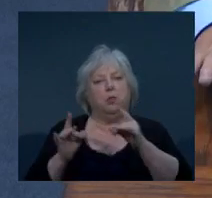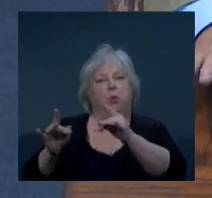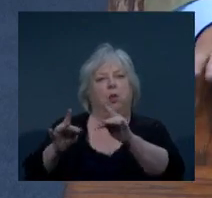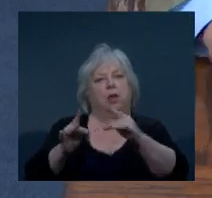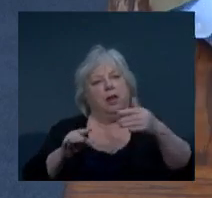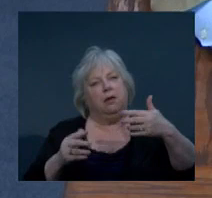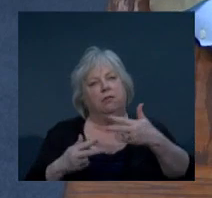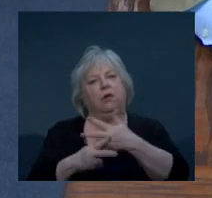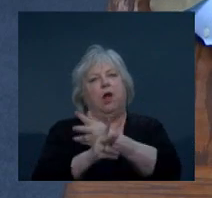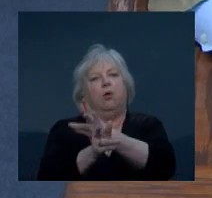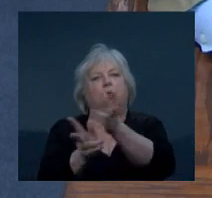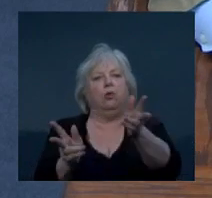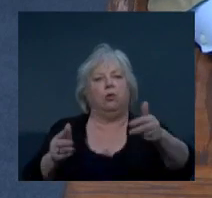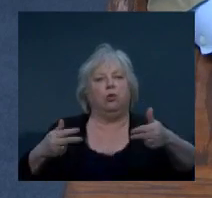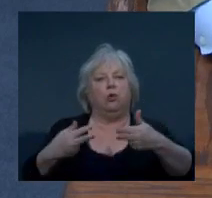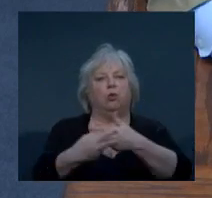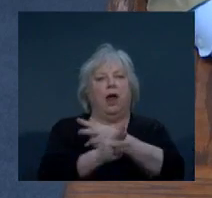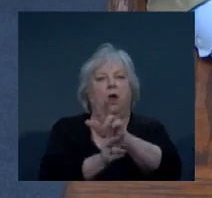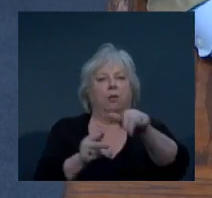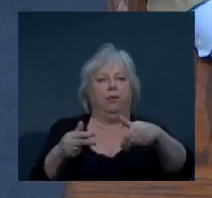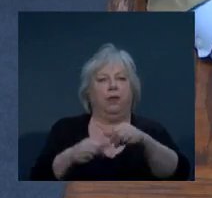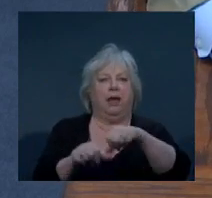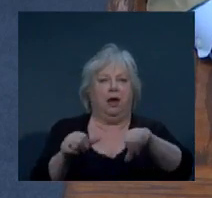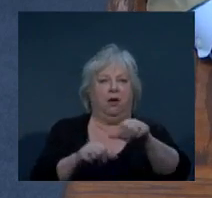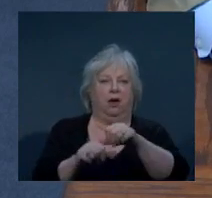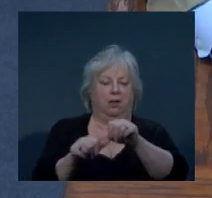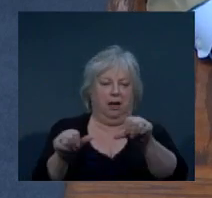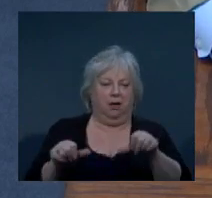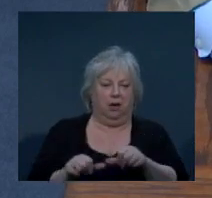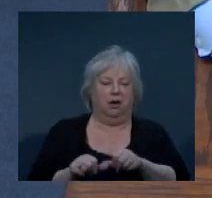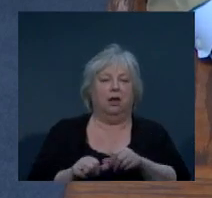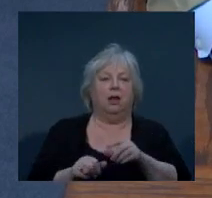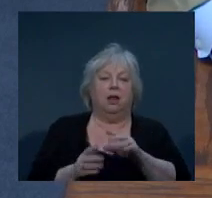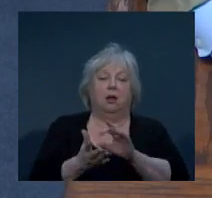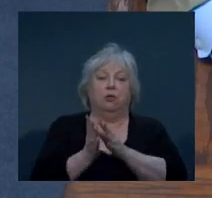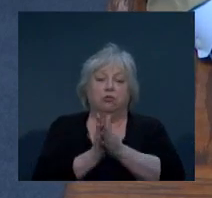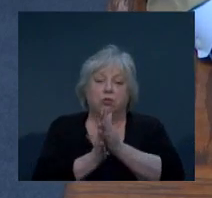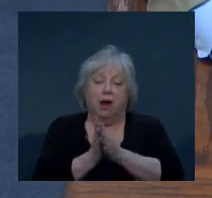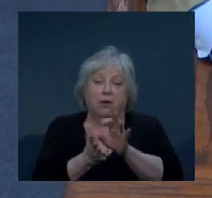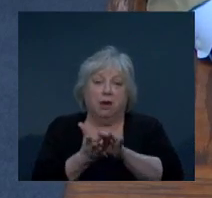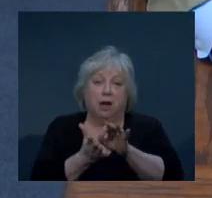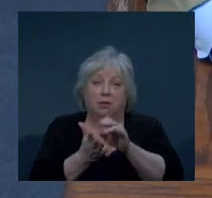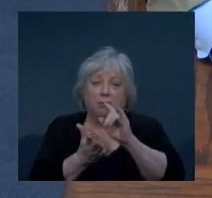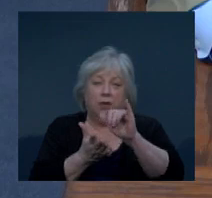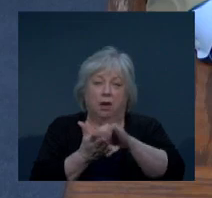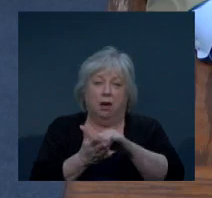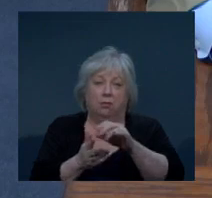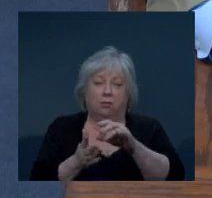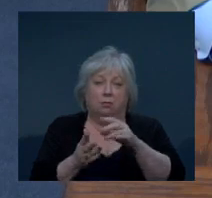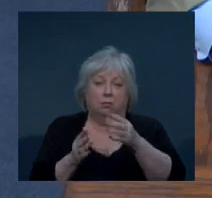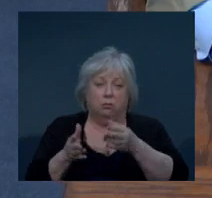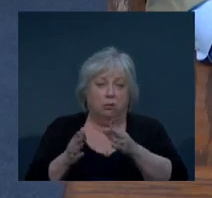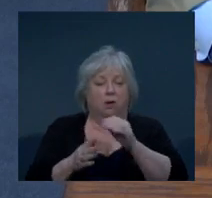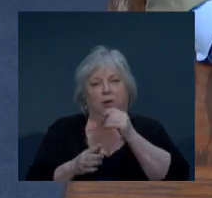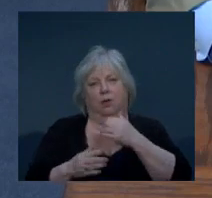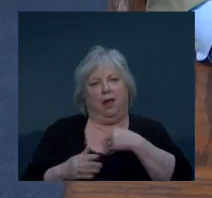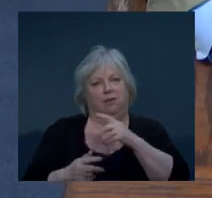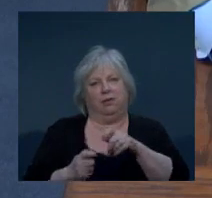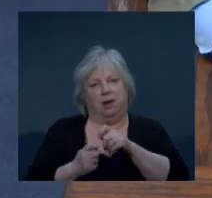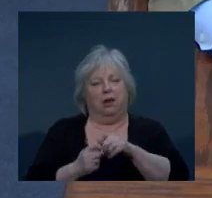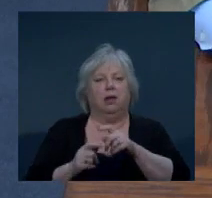area. I don't have at my fingertips the exact traffic counts for that road, but you'll remember that at the request of Mr.